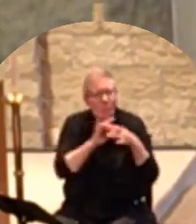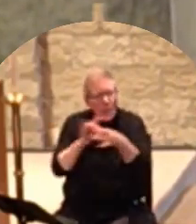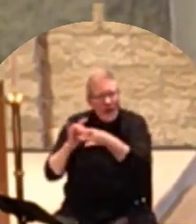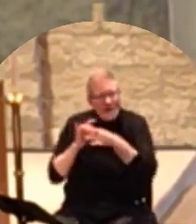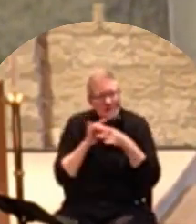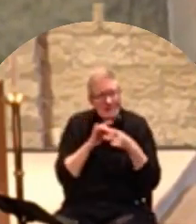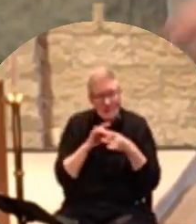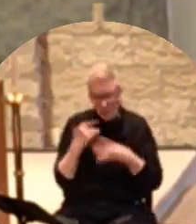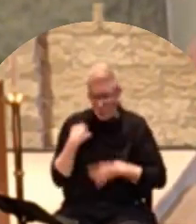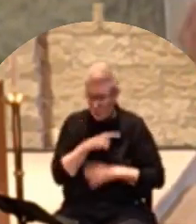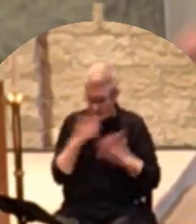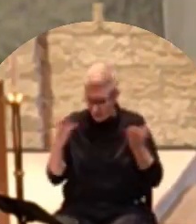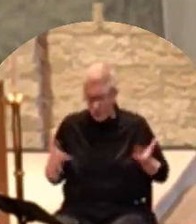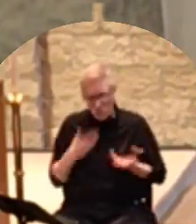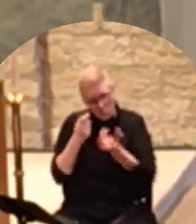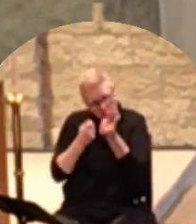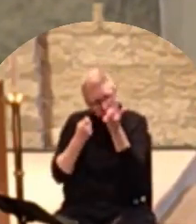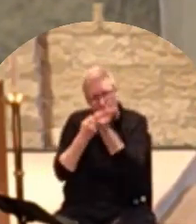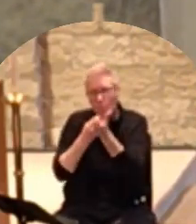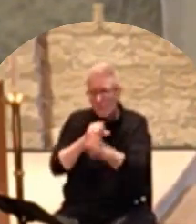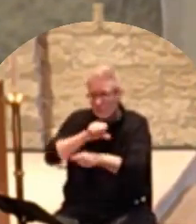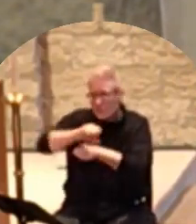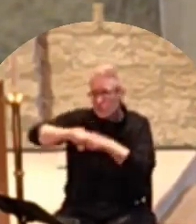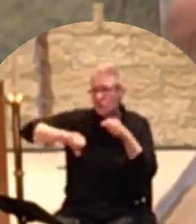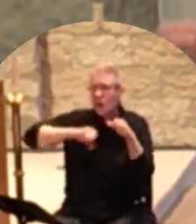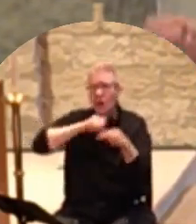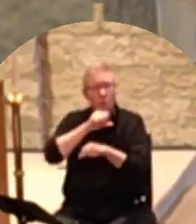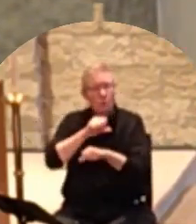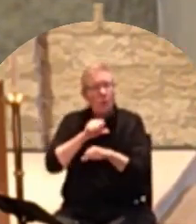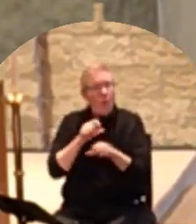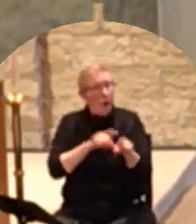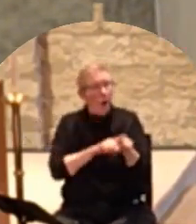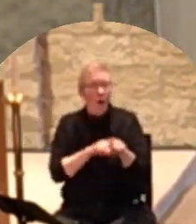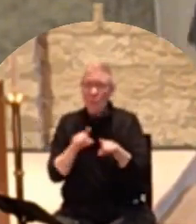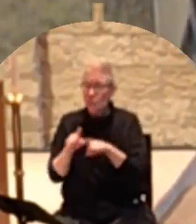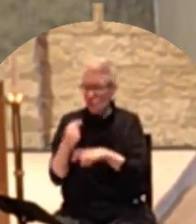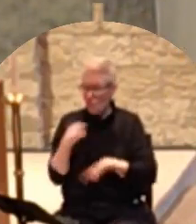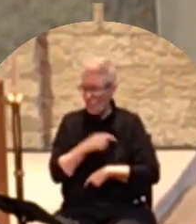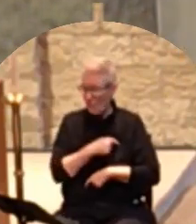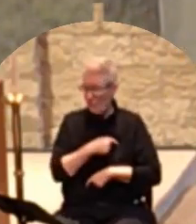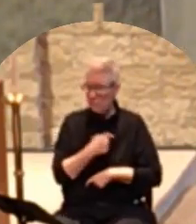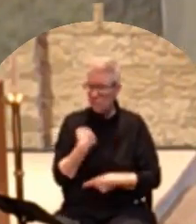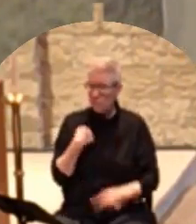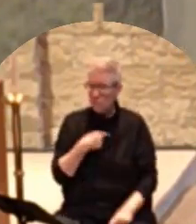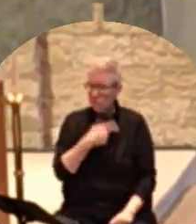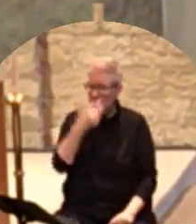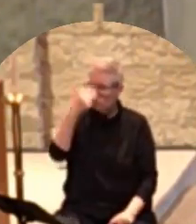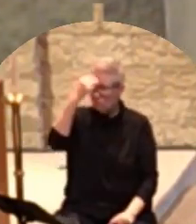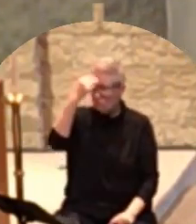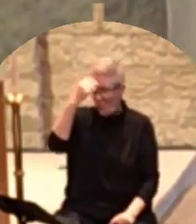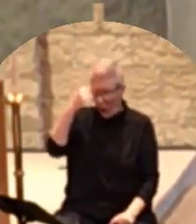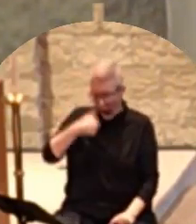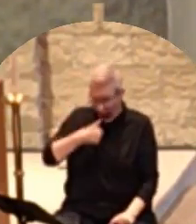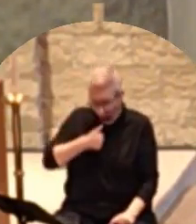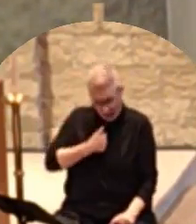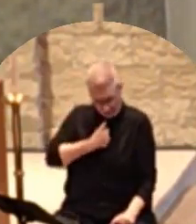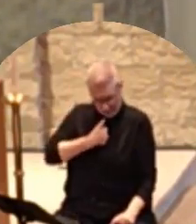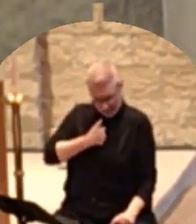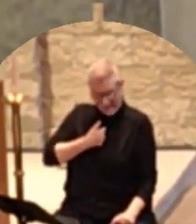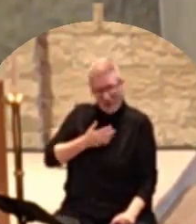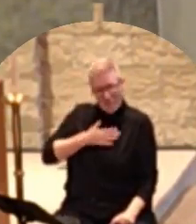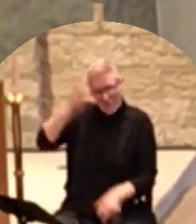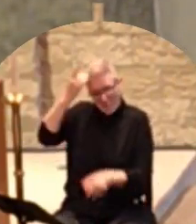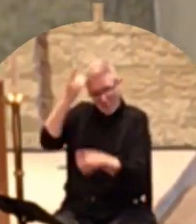not only to support each other, but we're here to know that we are one, that I am my brother and that I am